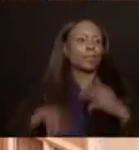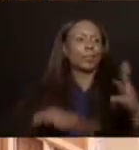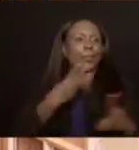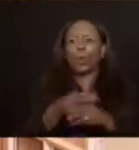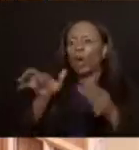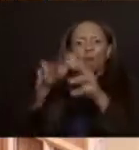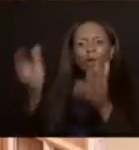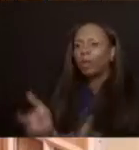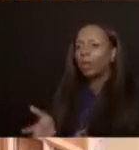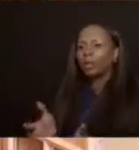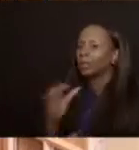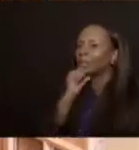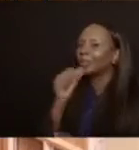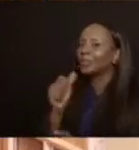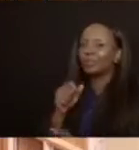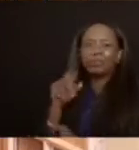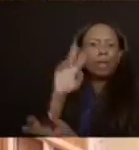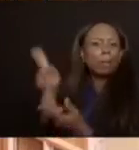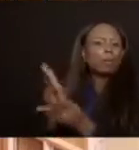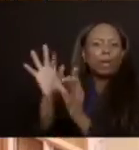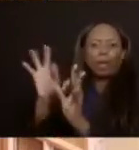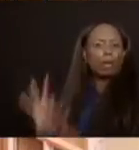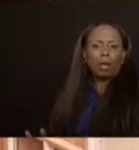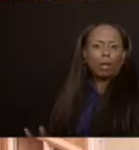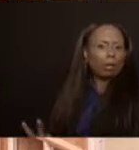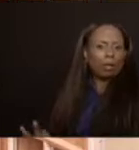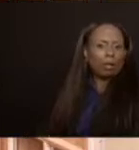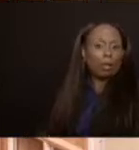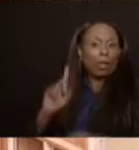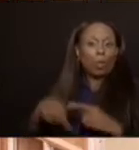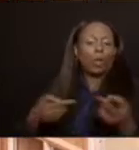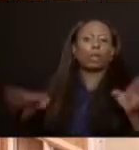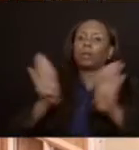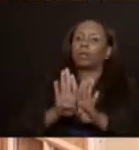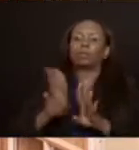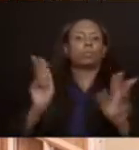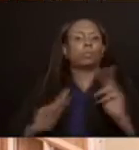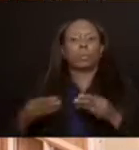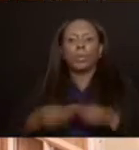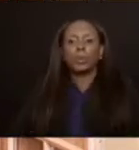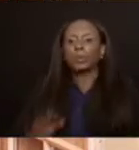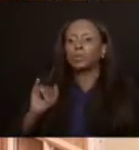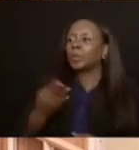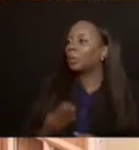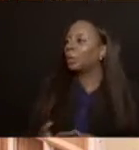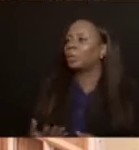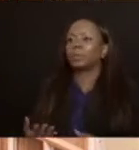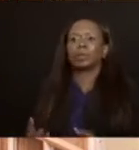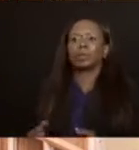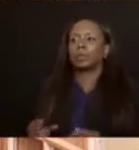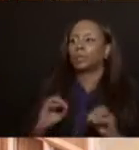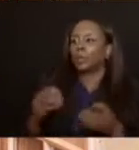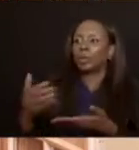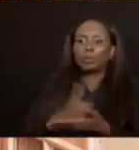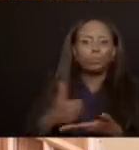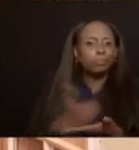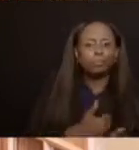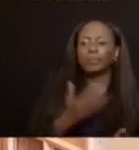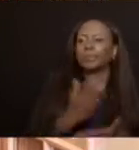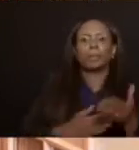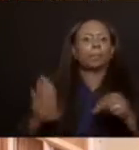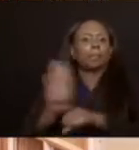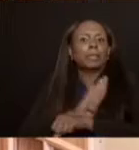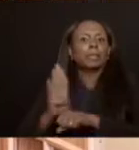And the reality is that when you lock down, you're literally causing people to lose jobs, lose money, lose lose businesses in